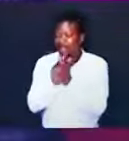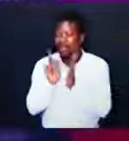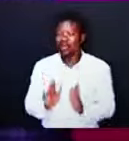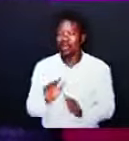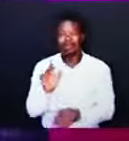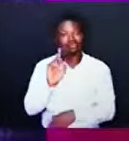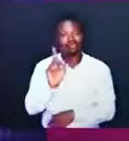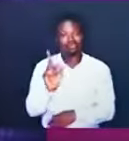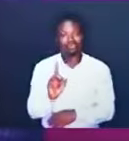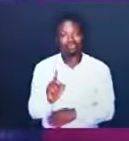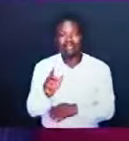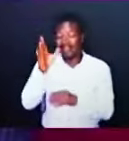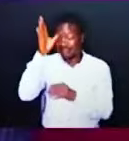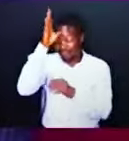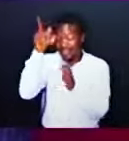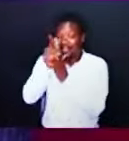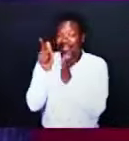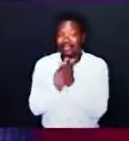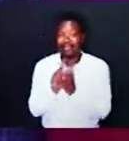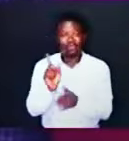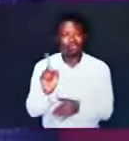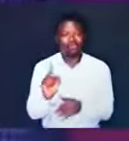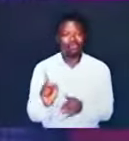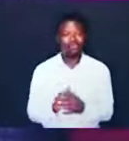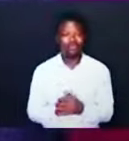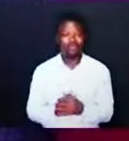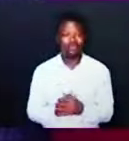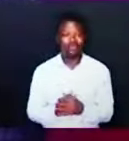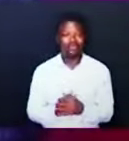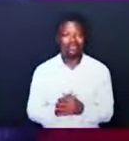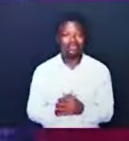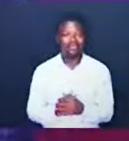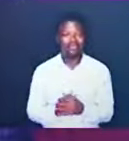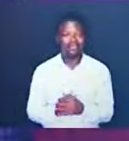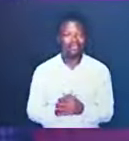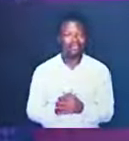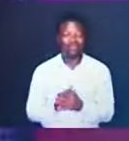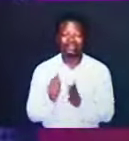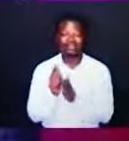Onyankopon emeye sa oba no na se be ma. In fact,